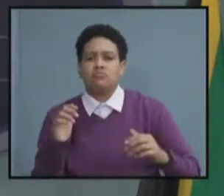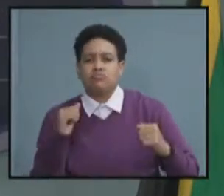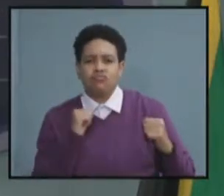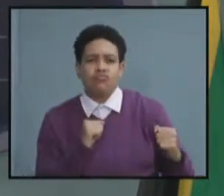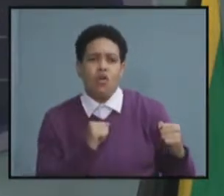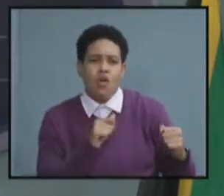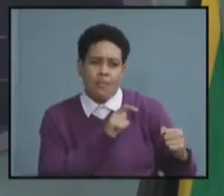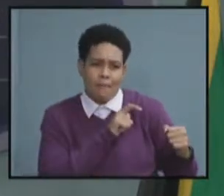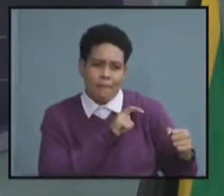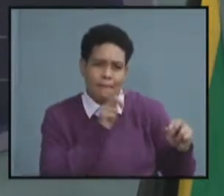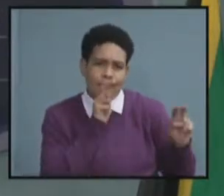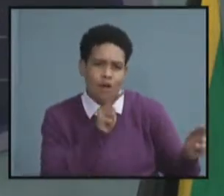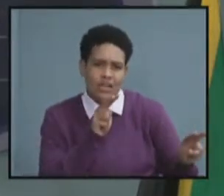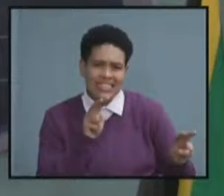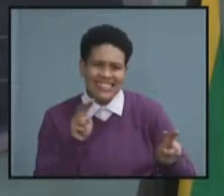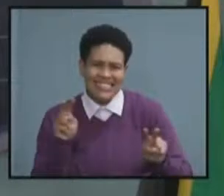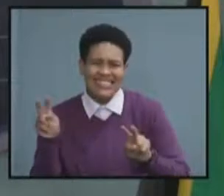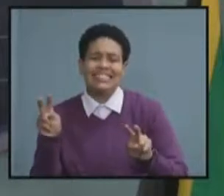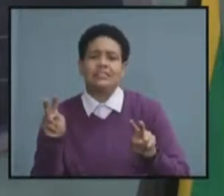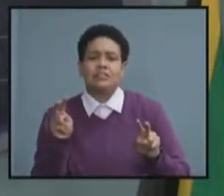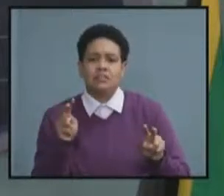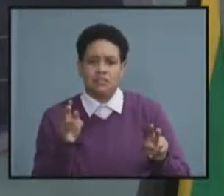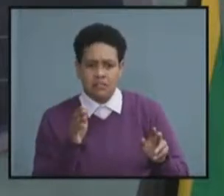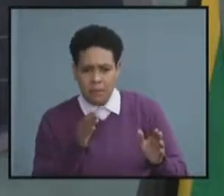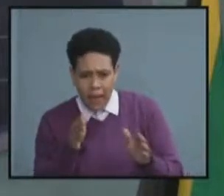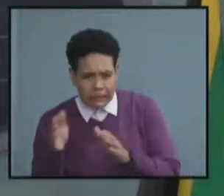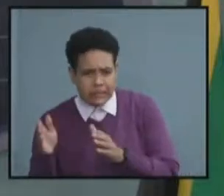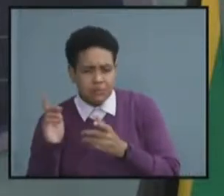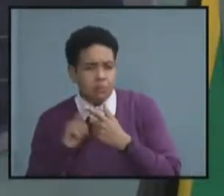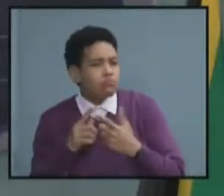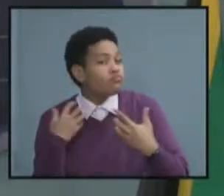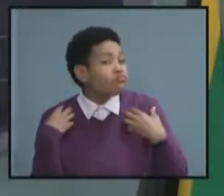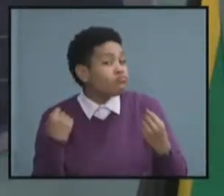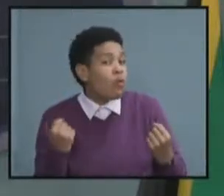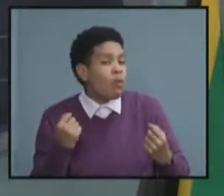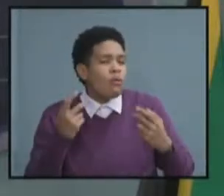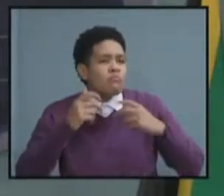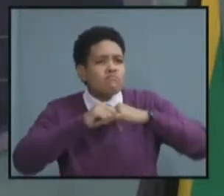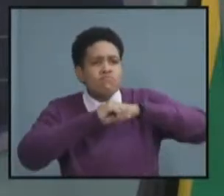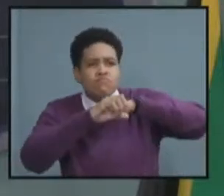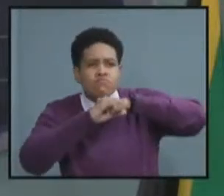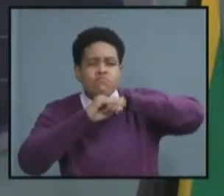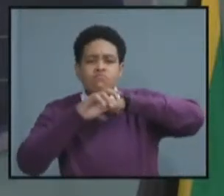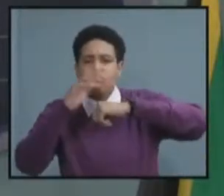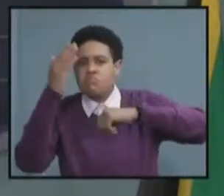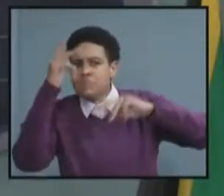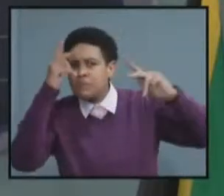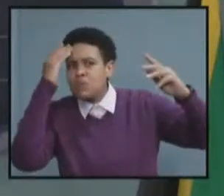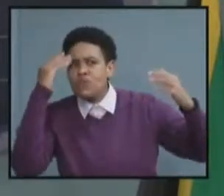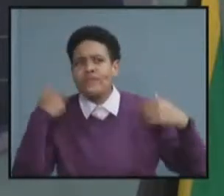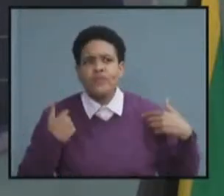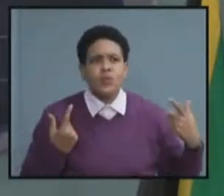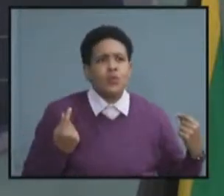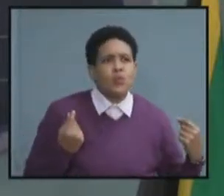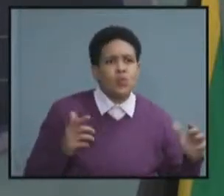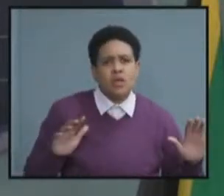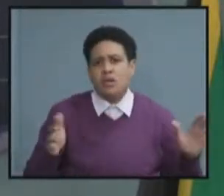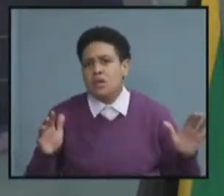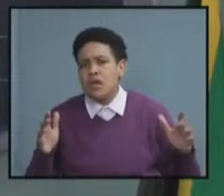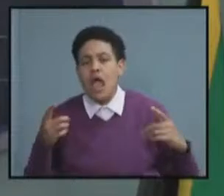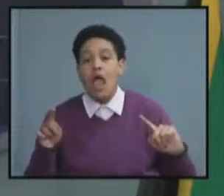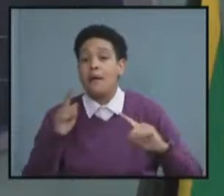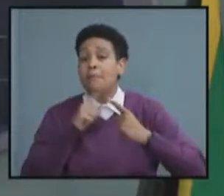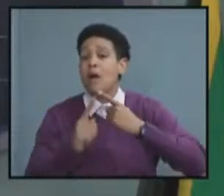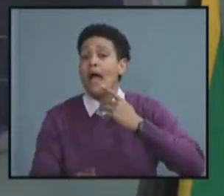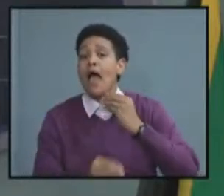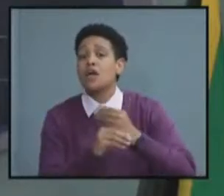policing mechanism, and a strong public education mechanism, in addition to, as I